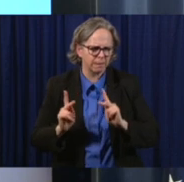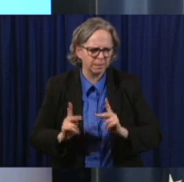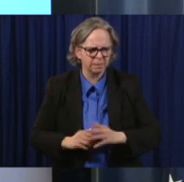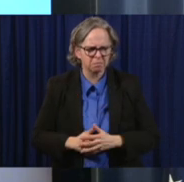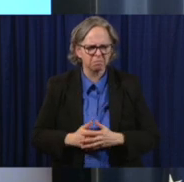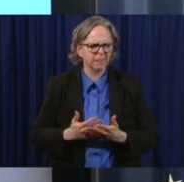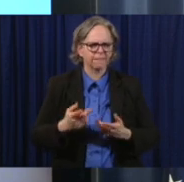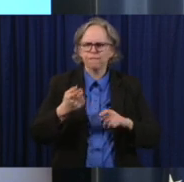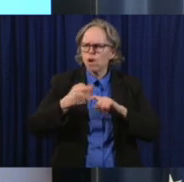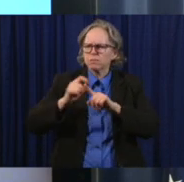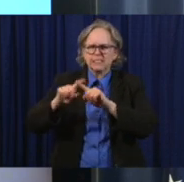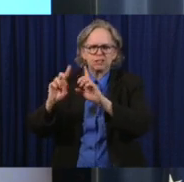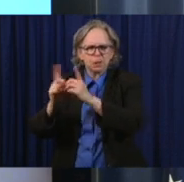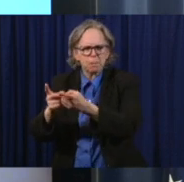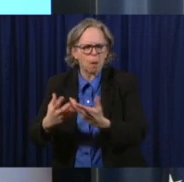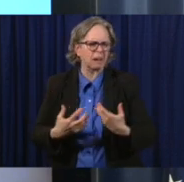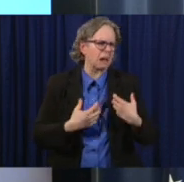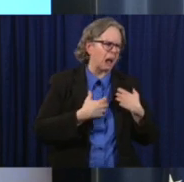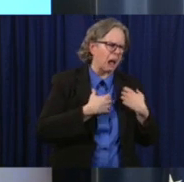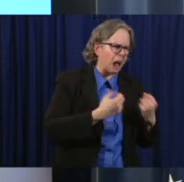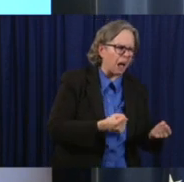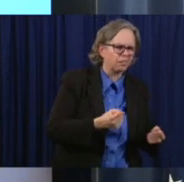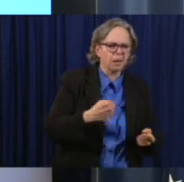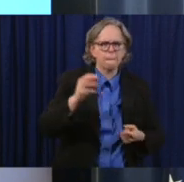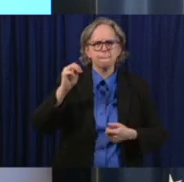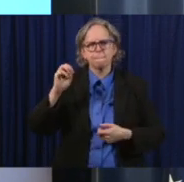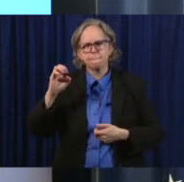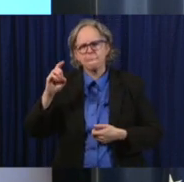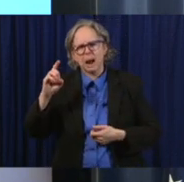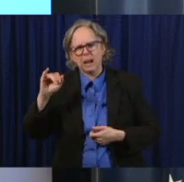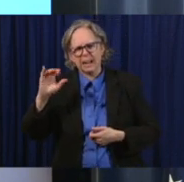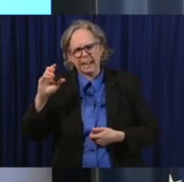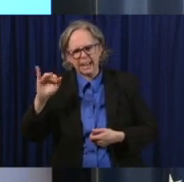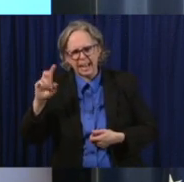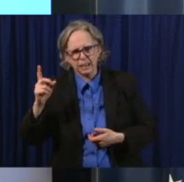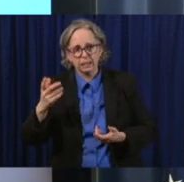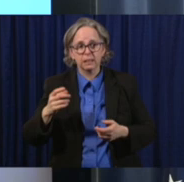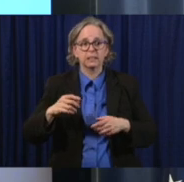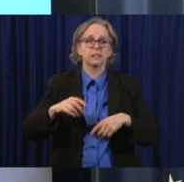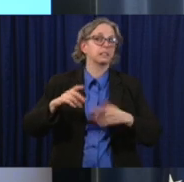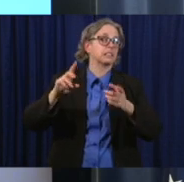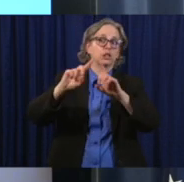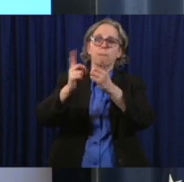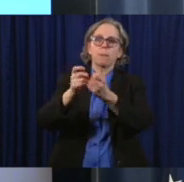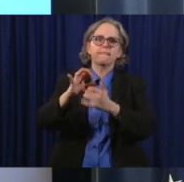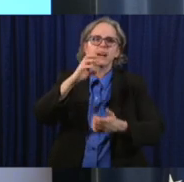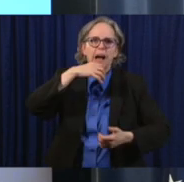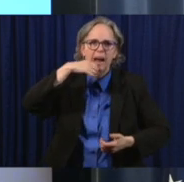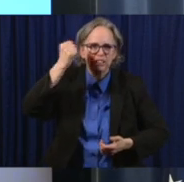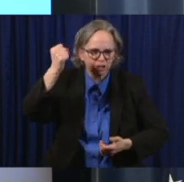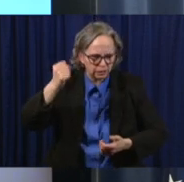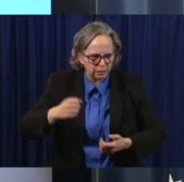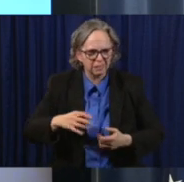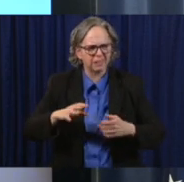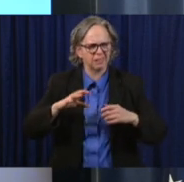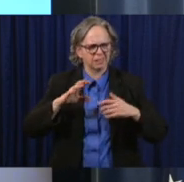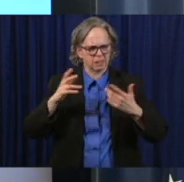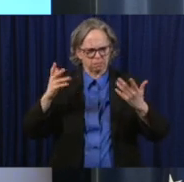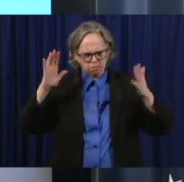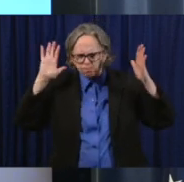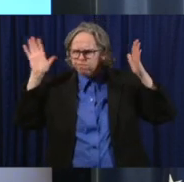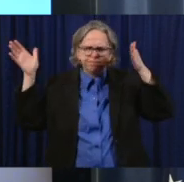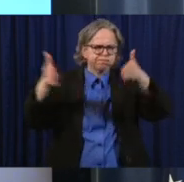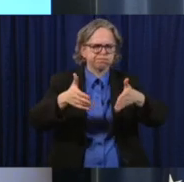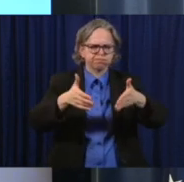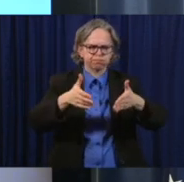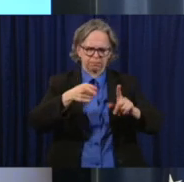Health and Medicaid and with our colleagues at the Department of Aging to focus on these particular issues as it